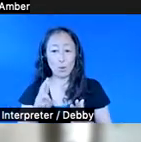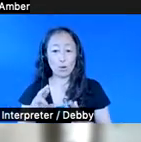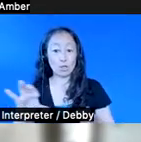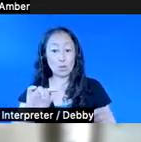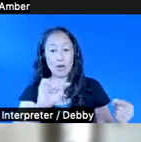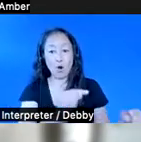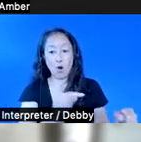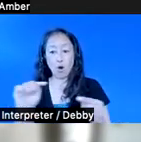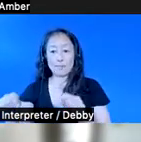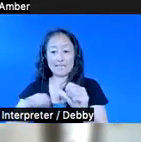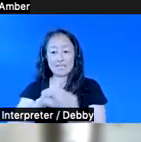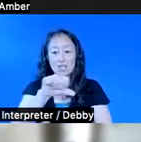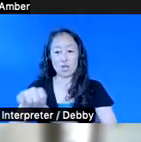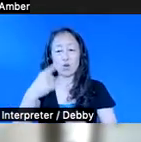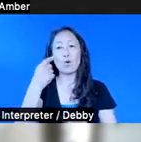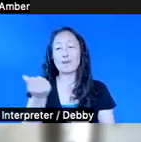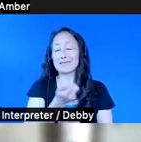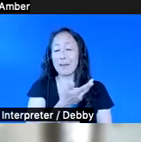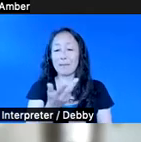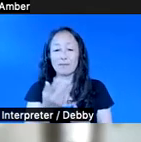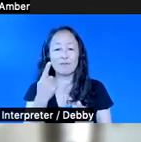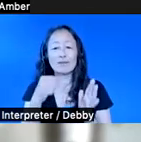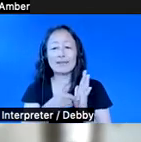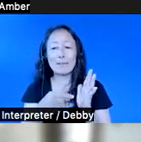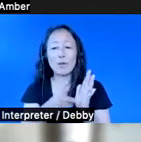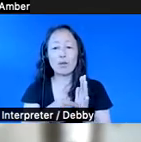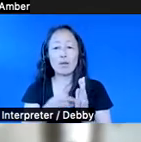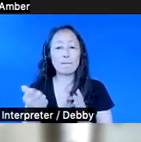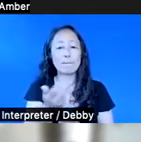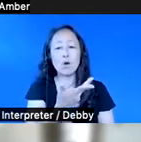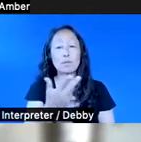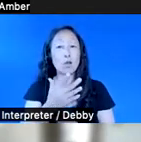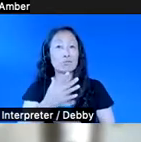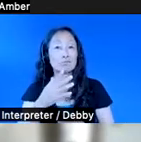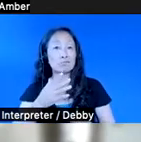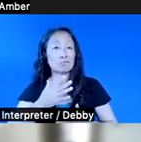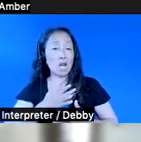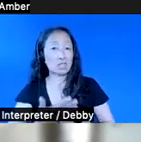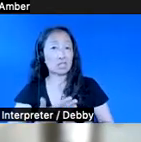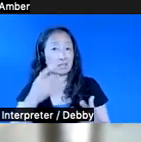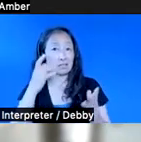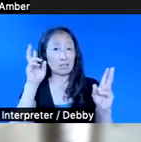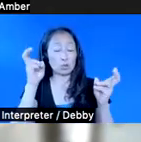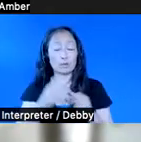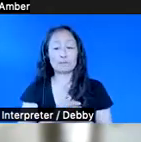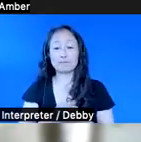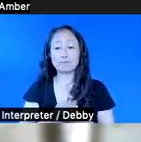Well, so I guess I would need a little bit more context, but if someone comes to me and says,